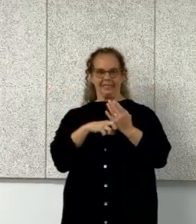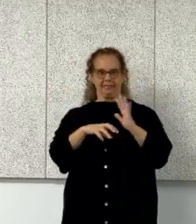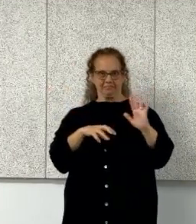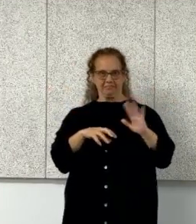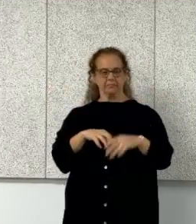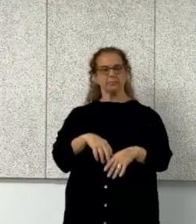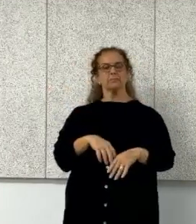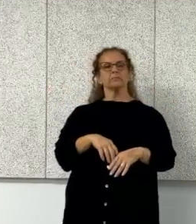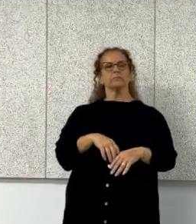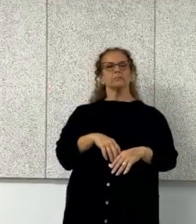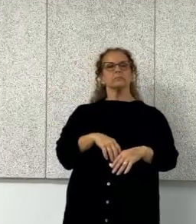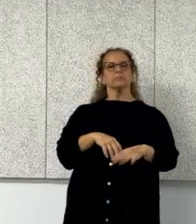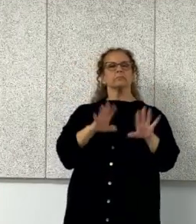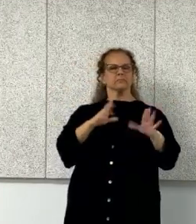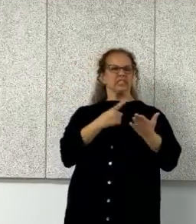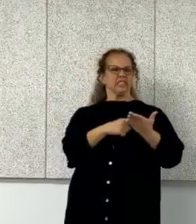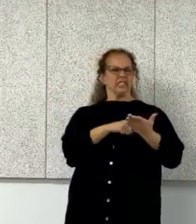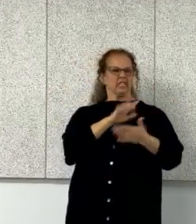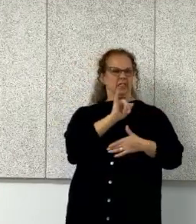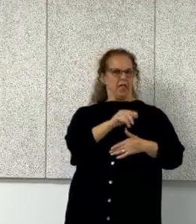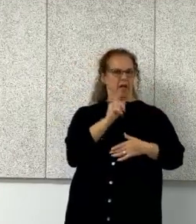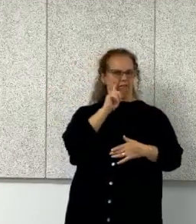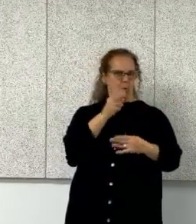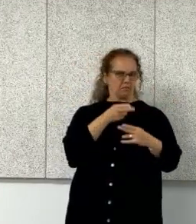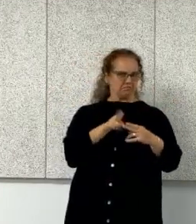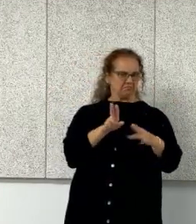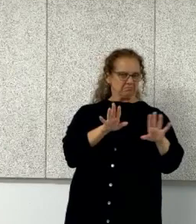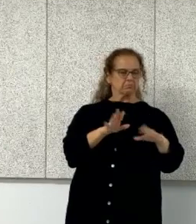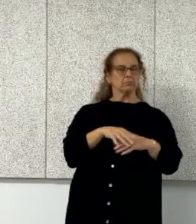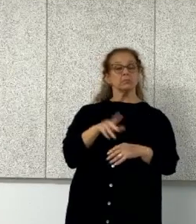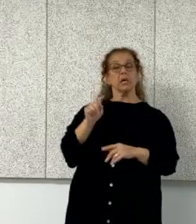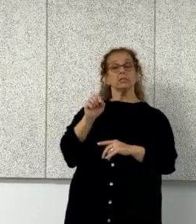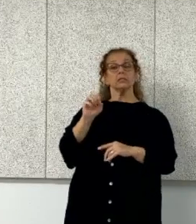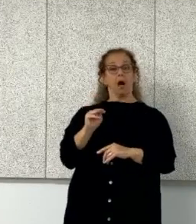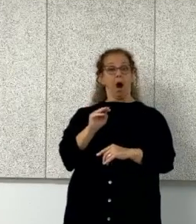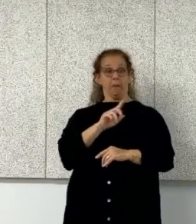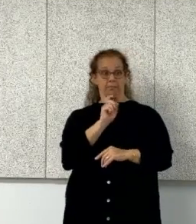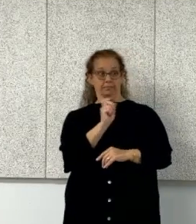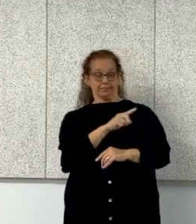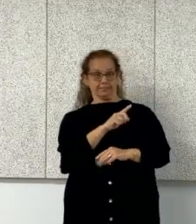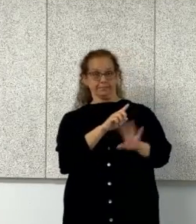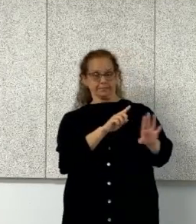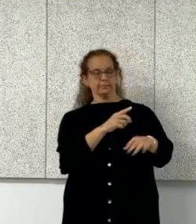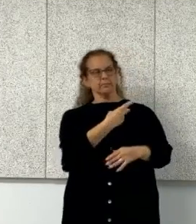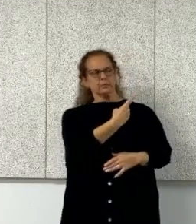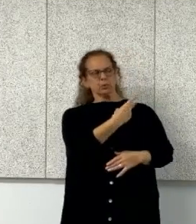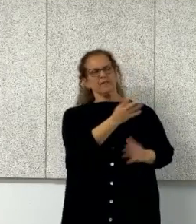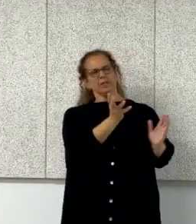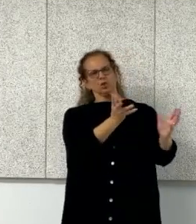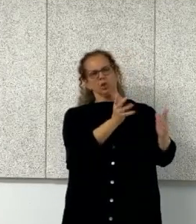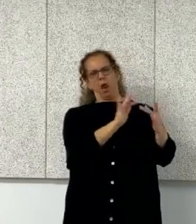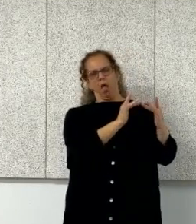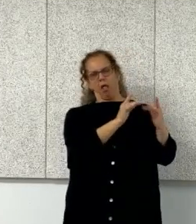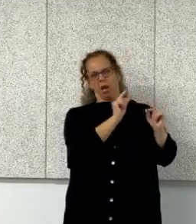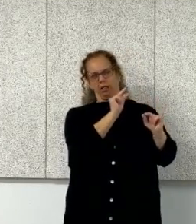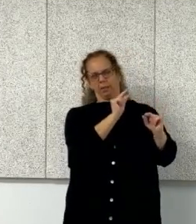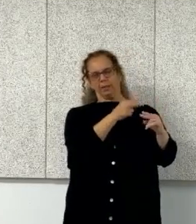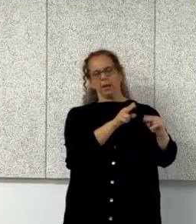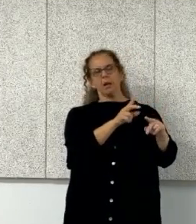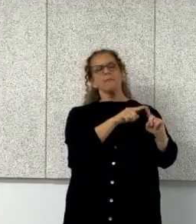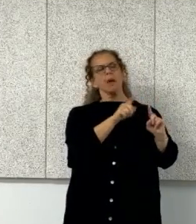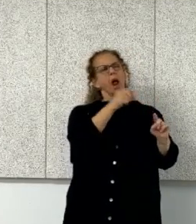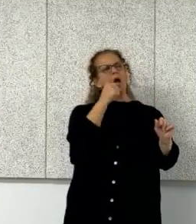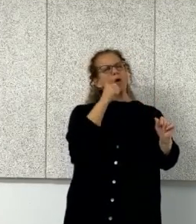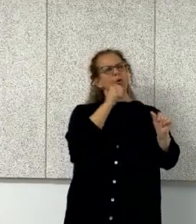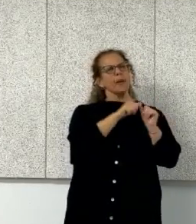for a second, let's talk about that a little bit. So, Tom, we chatted online a little bit about this, but I read a blog post on